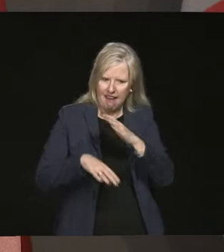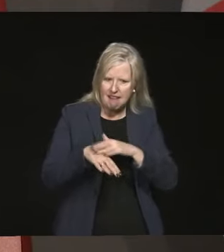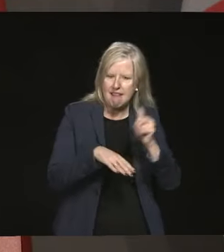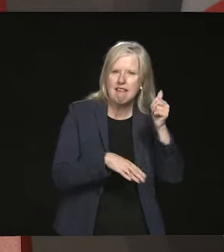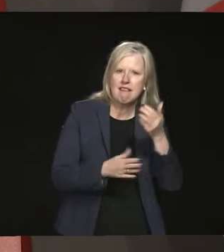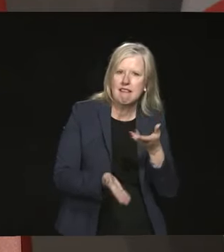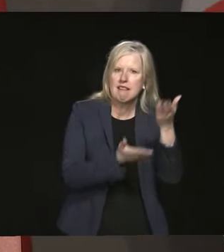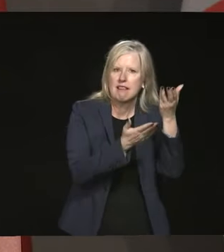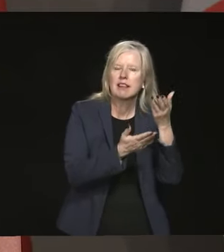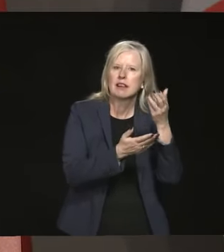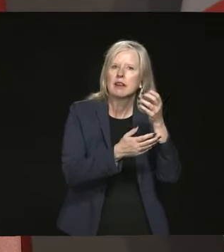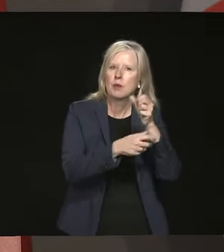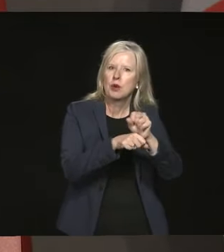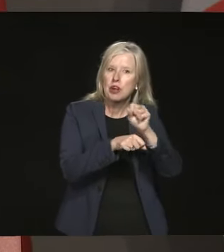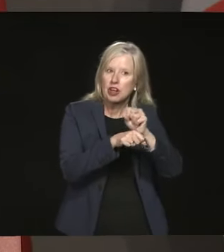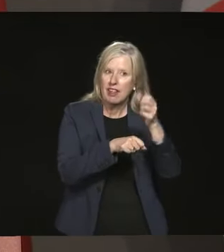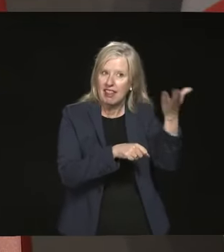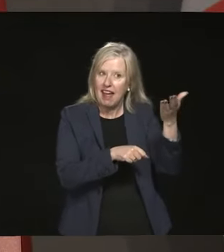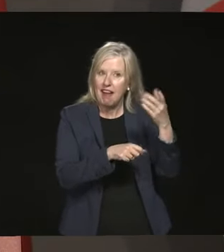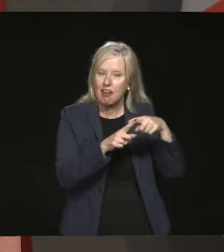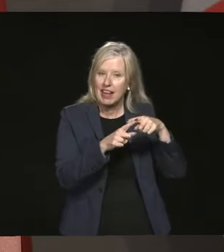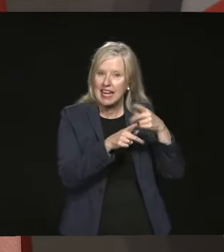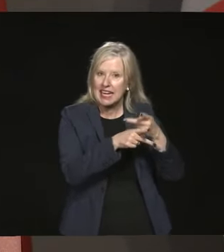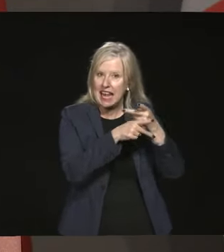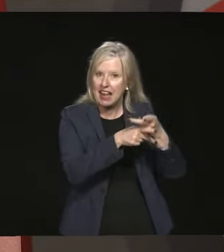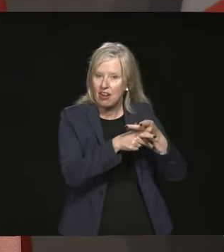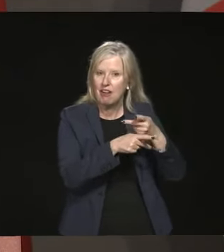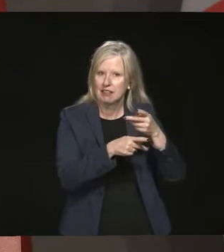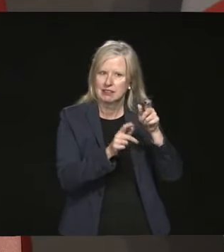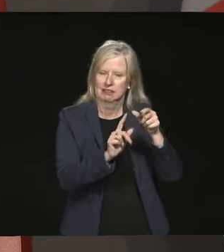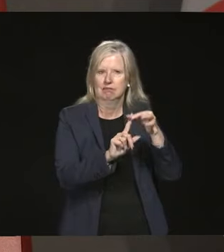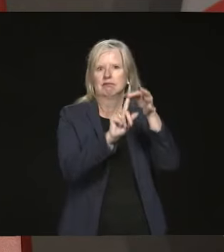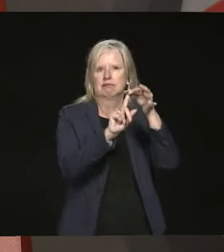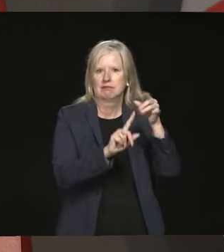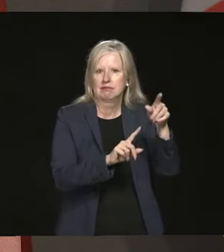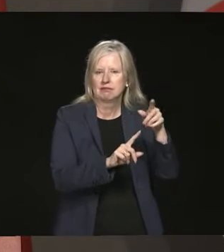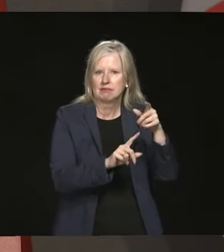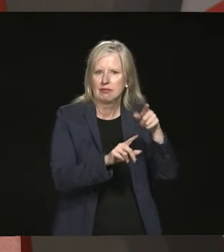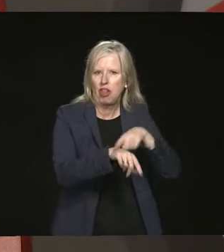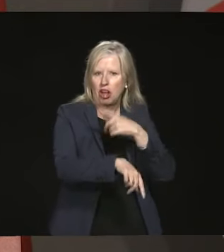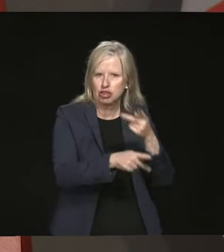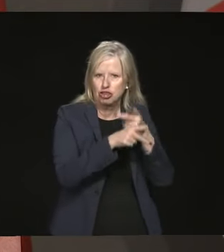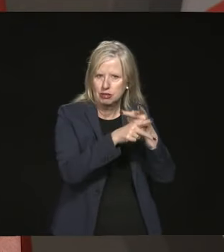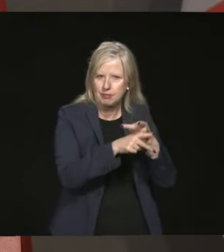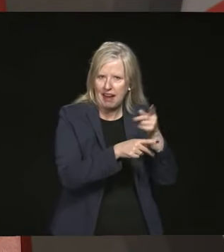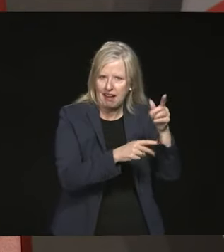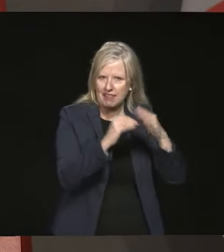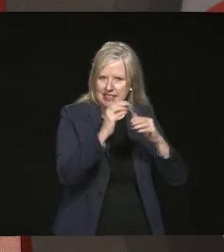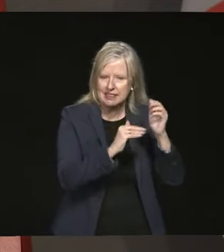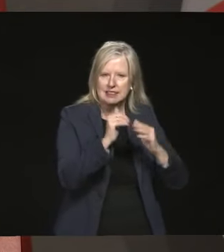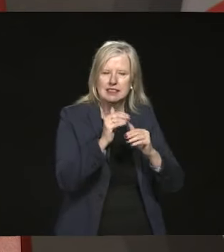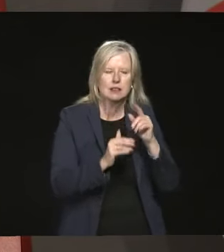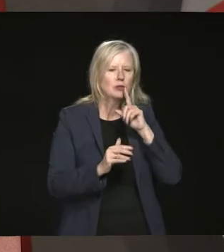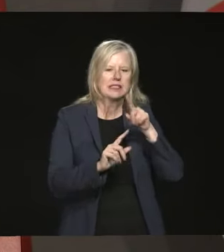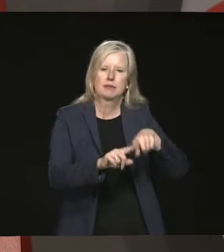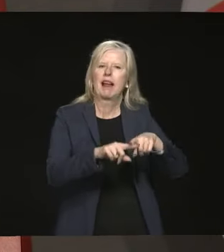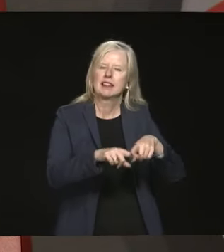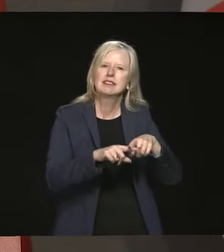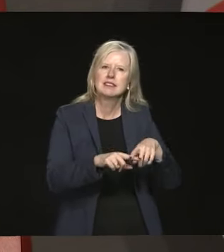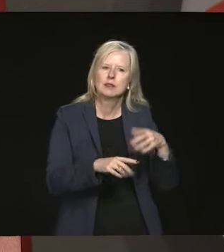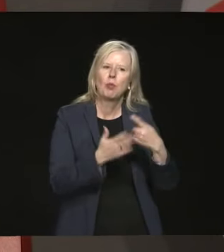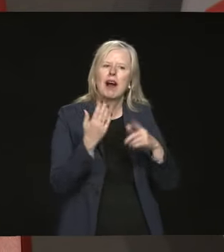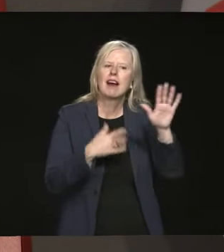des CHSLD. Donc, tout especially in dépend long-term care évidemment facilities. des conditions que Everything le gouvernement du depends on the Québec aimerait conditions that the government offrir of Quebec en would like matière to de offer